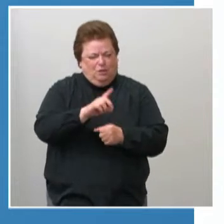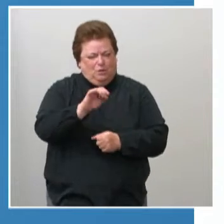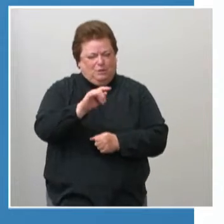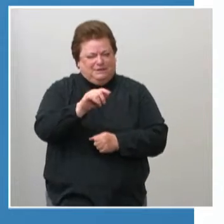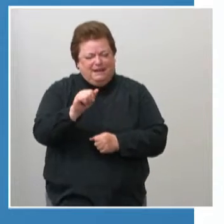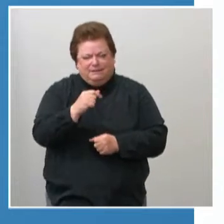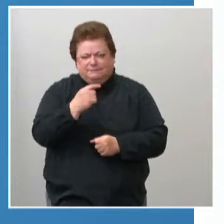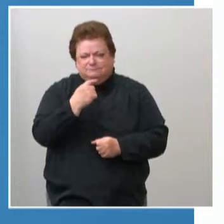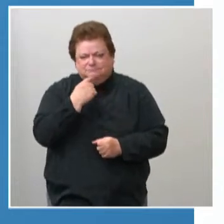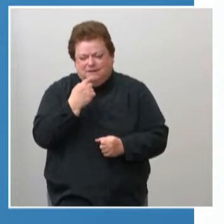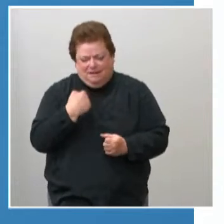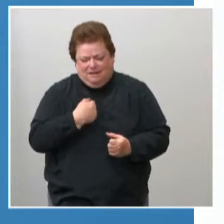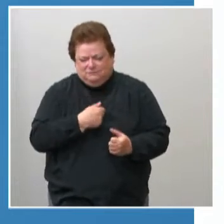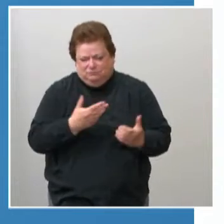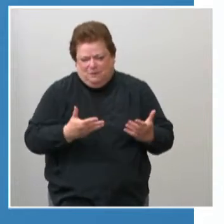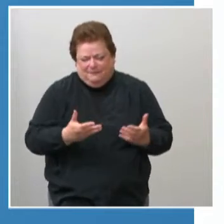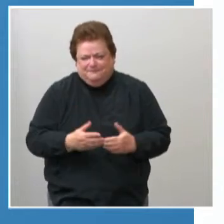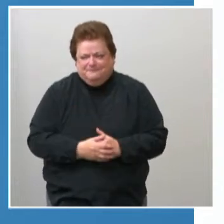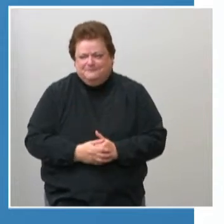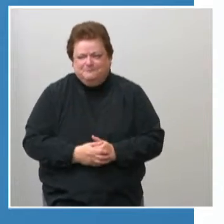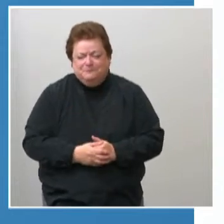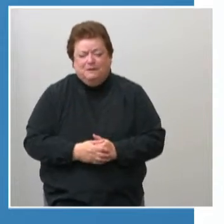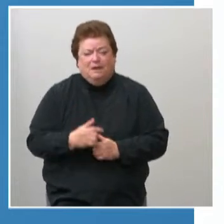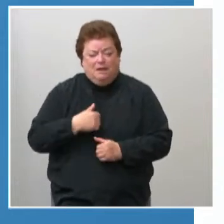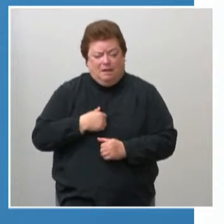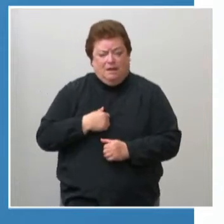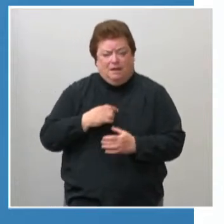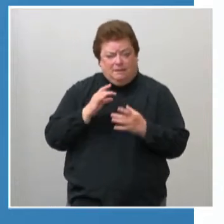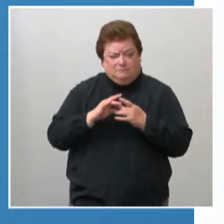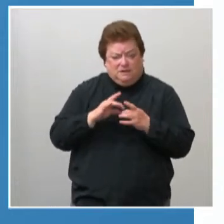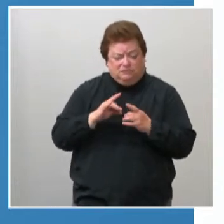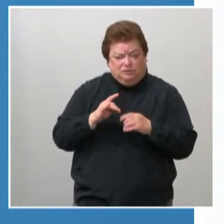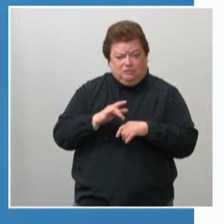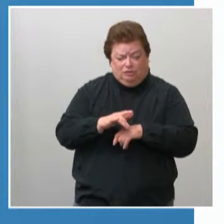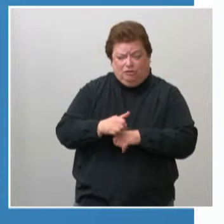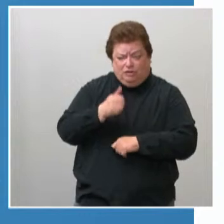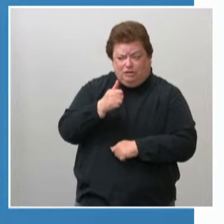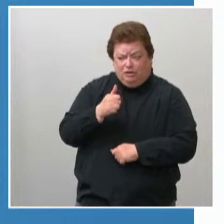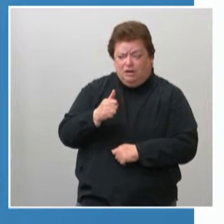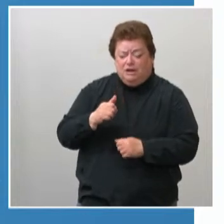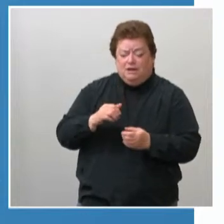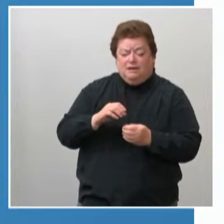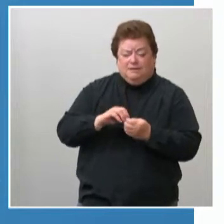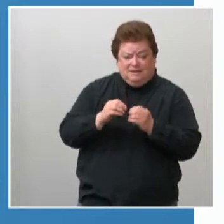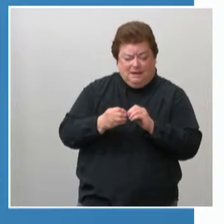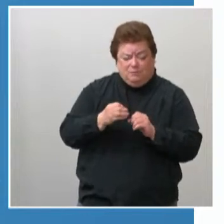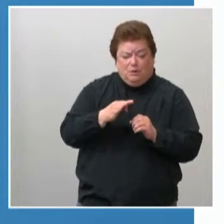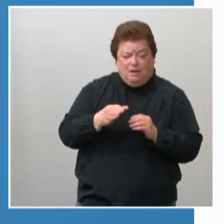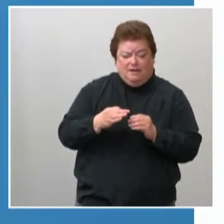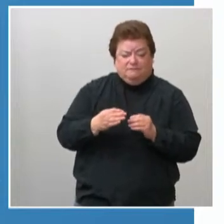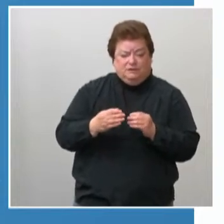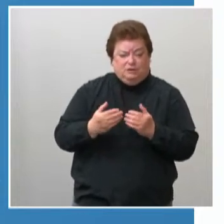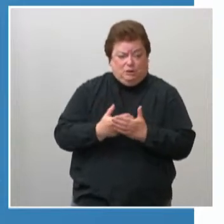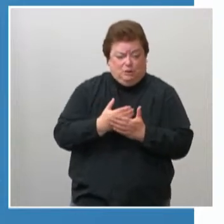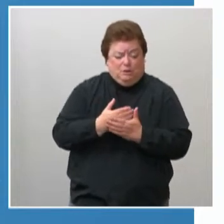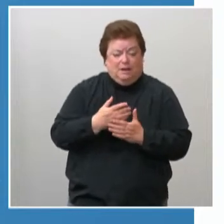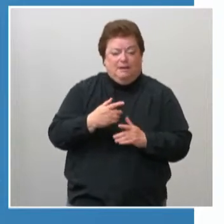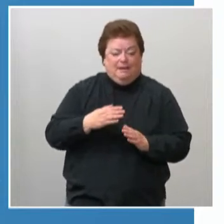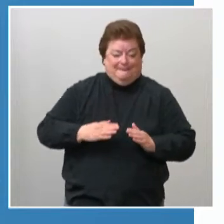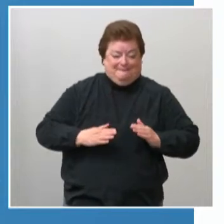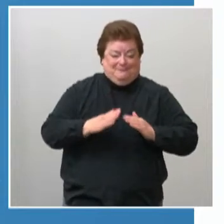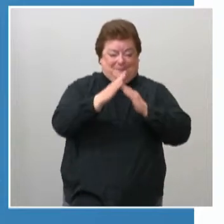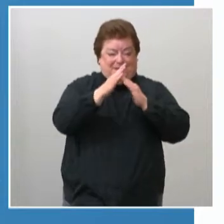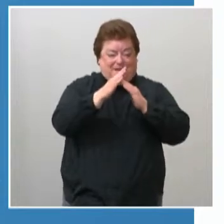what it's telling us. As I mentioned earlier, we can clearly see that the number of new cases peaked the week ending January